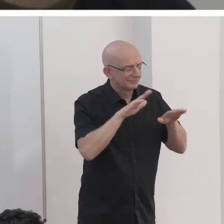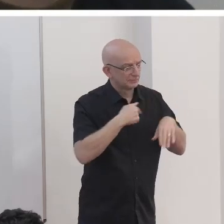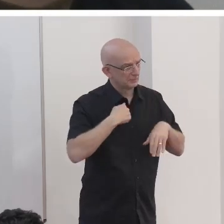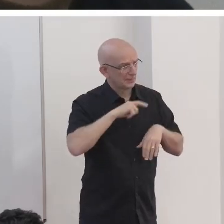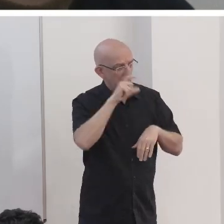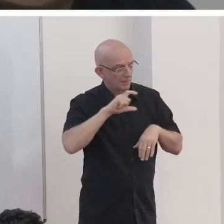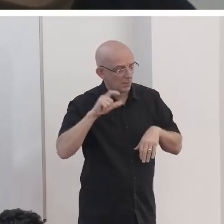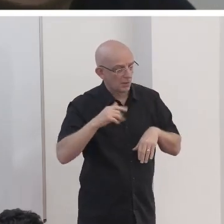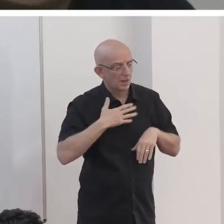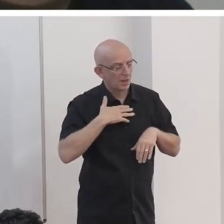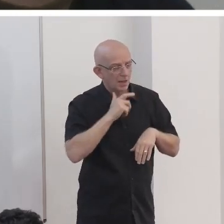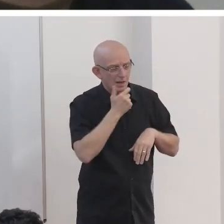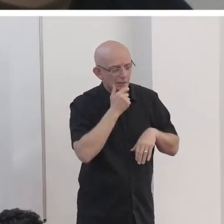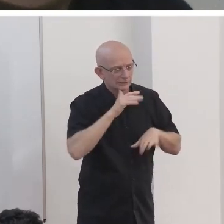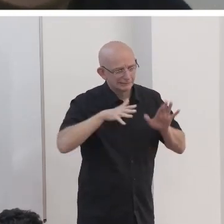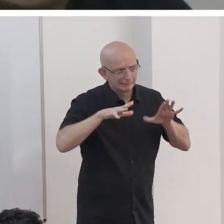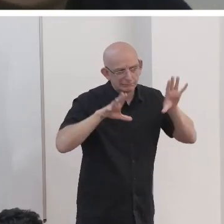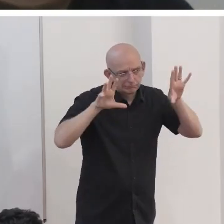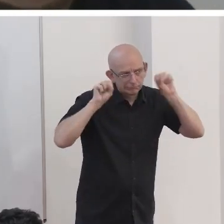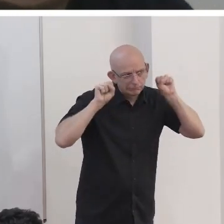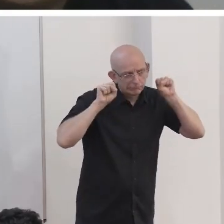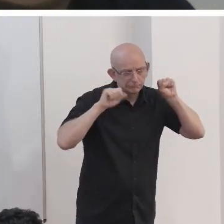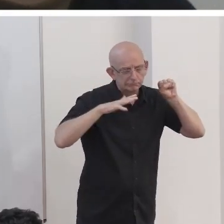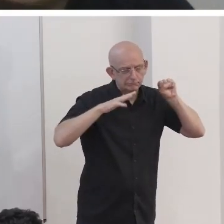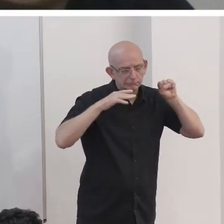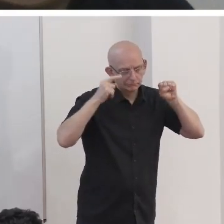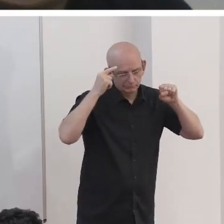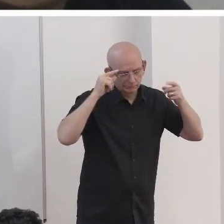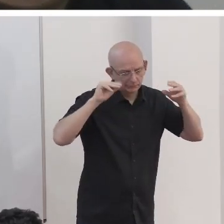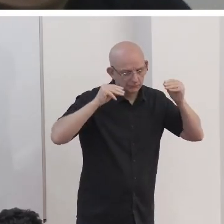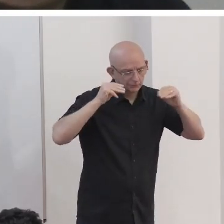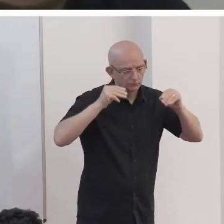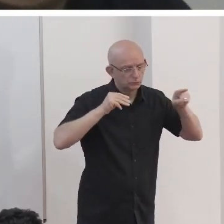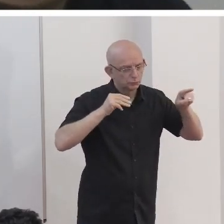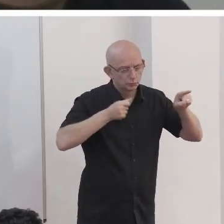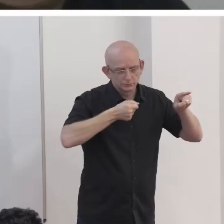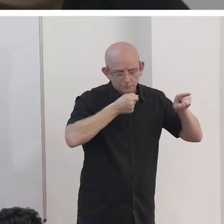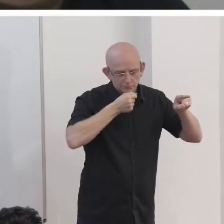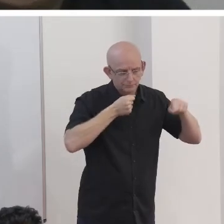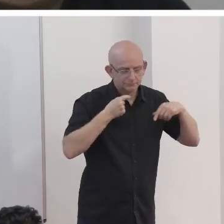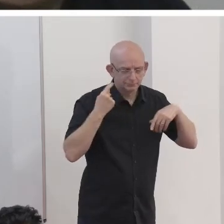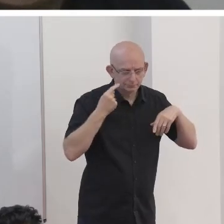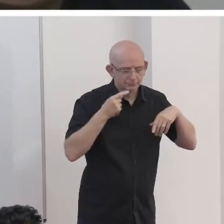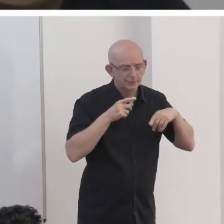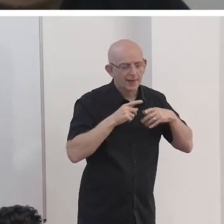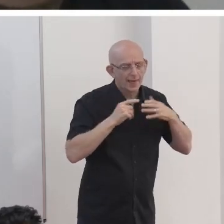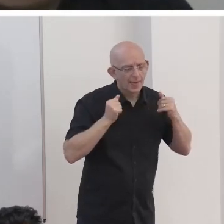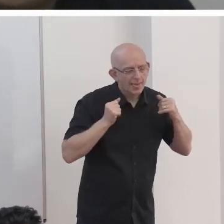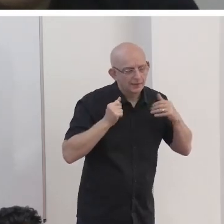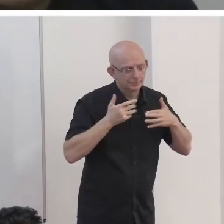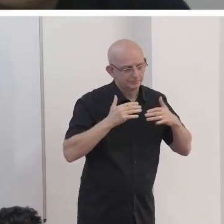fluently and my English is not that much fluent. And even my level of understanding is also not that much fluent. So I'm really sorry for